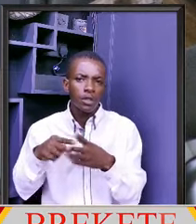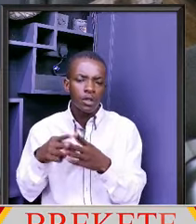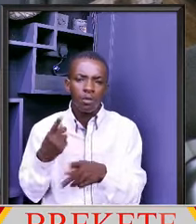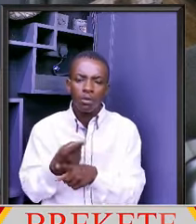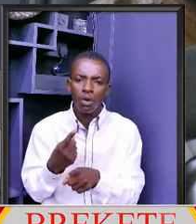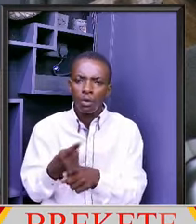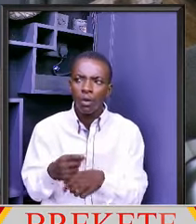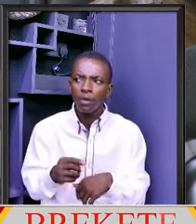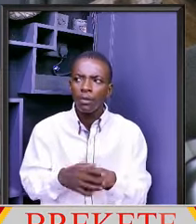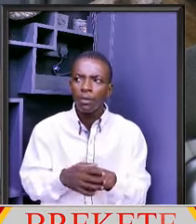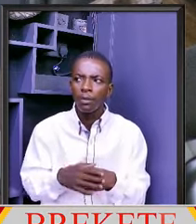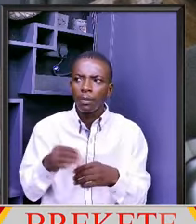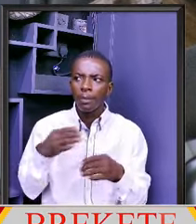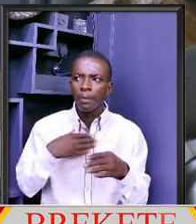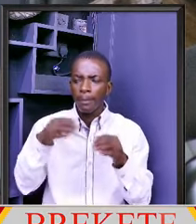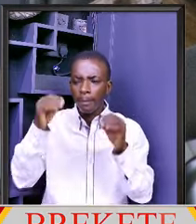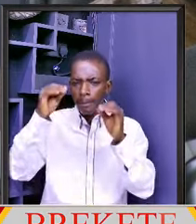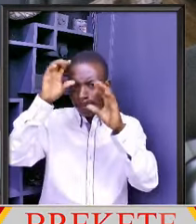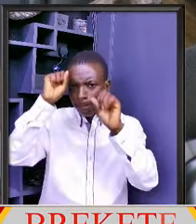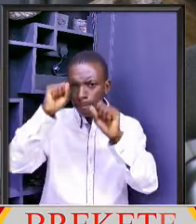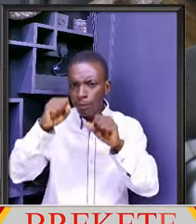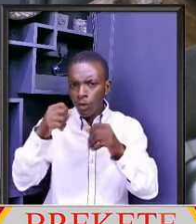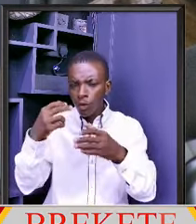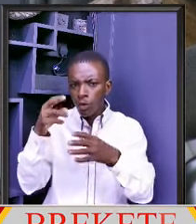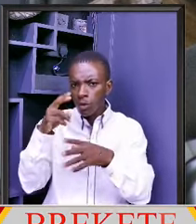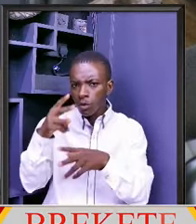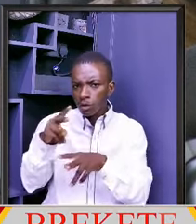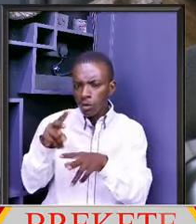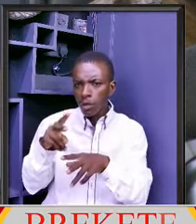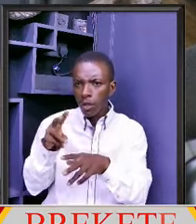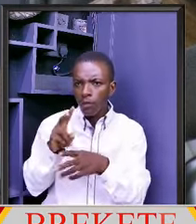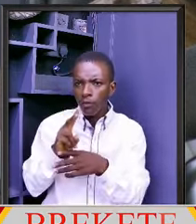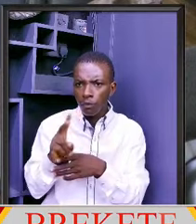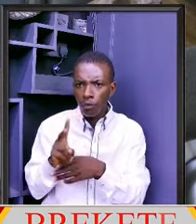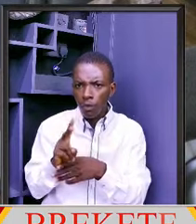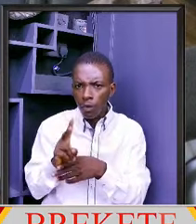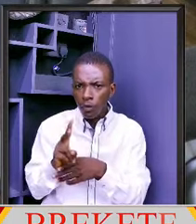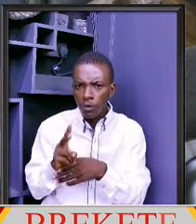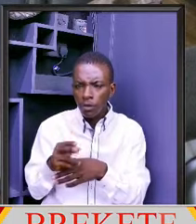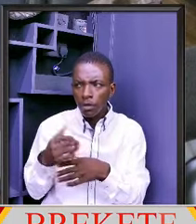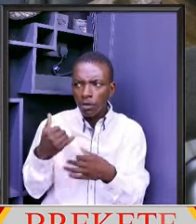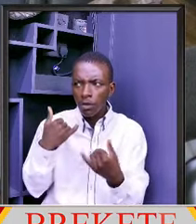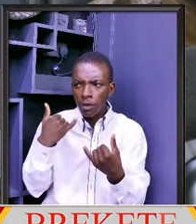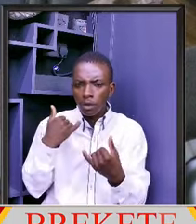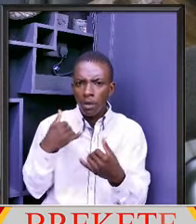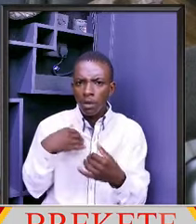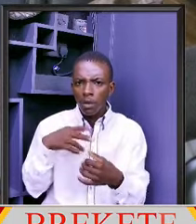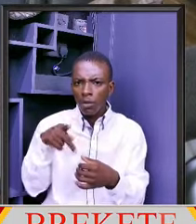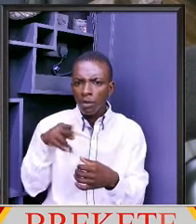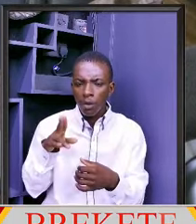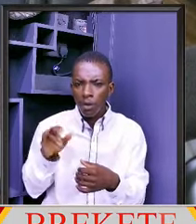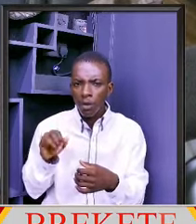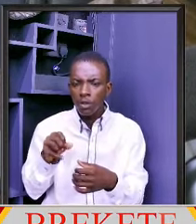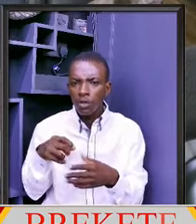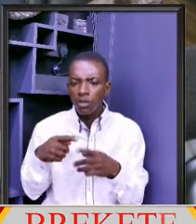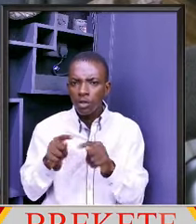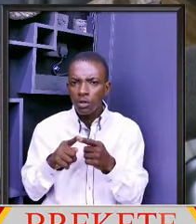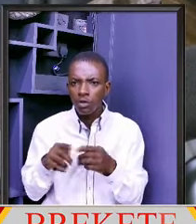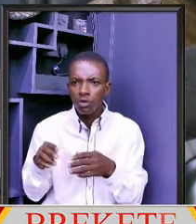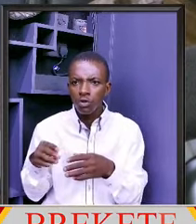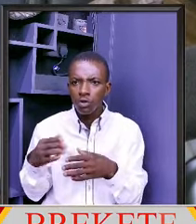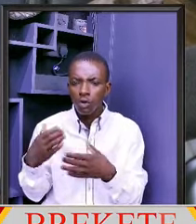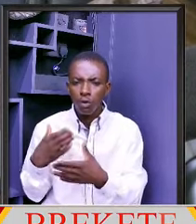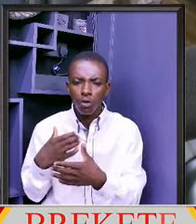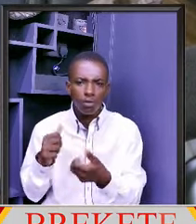my president, I was just watching like film, like film. One day he called me, said, Pius, I learned that you are trying to cause problem in my